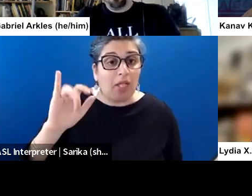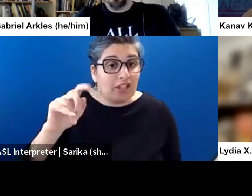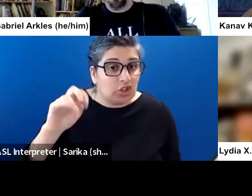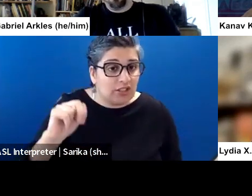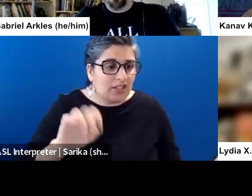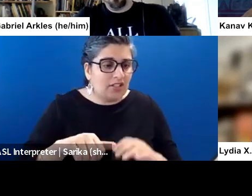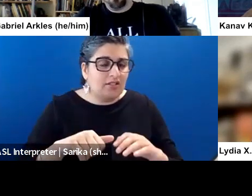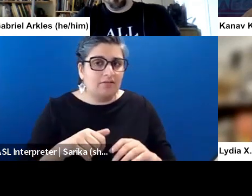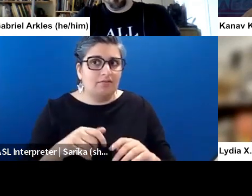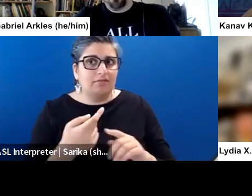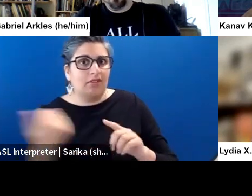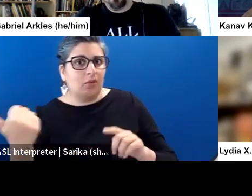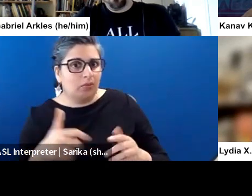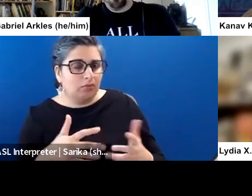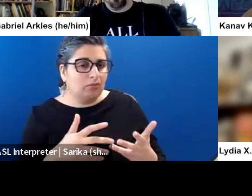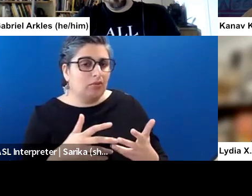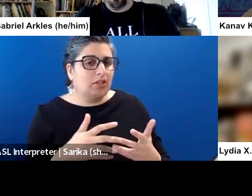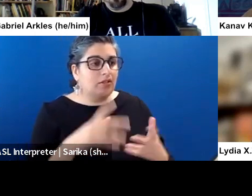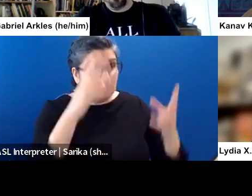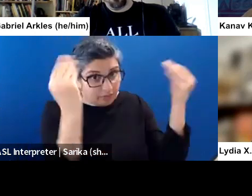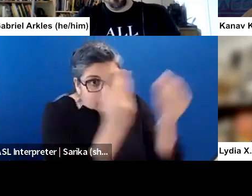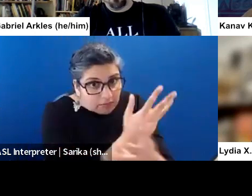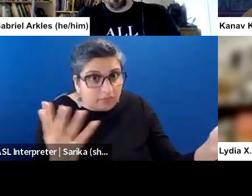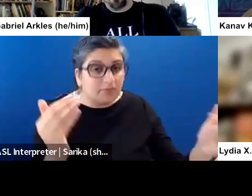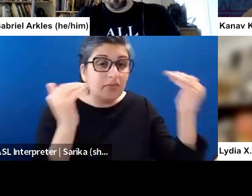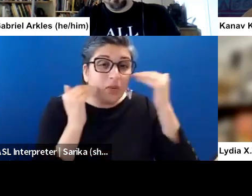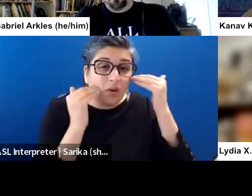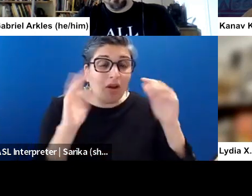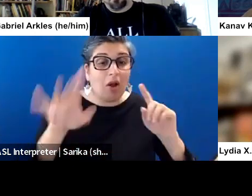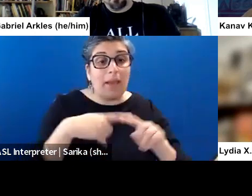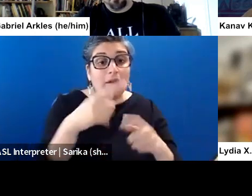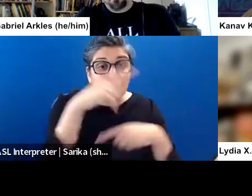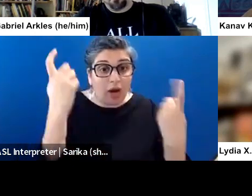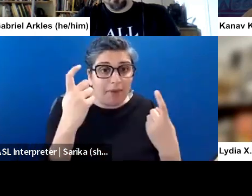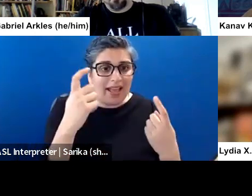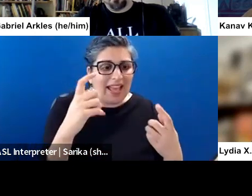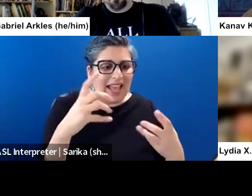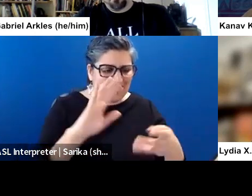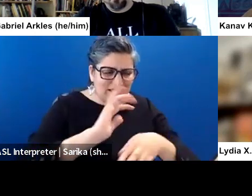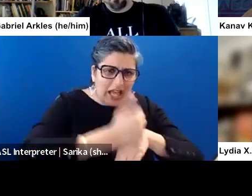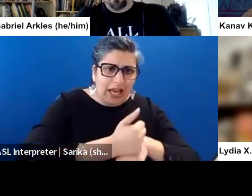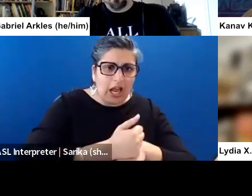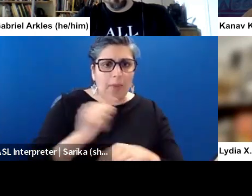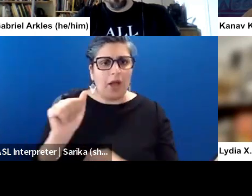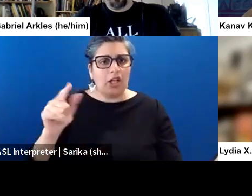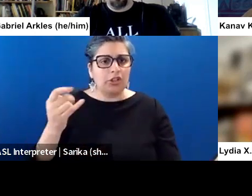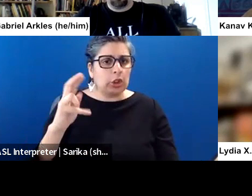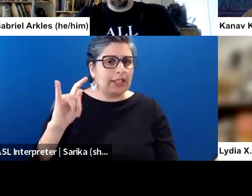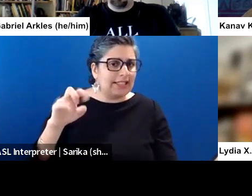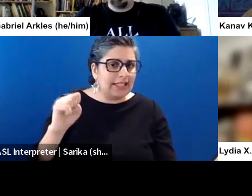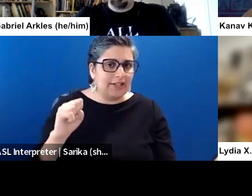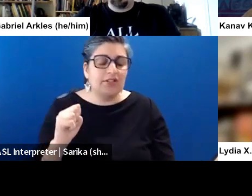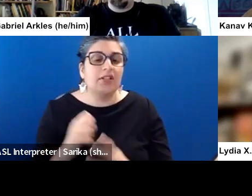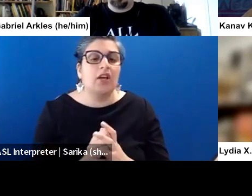is to raise awareness about trauma and creating alternatives to incarceration. And we do that through a variety of things. We have